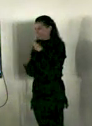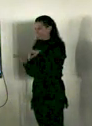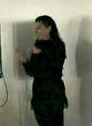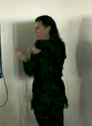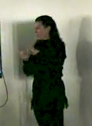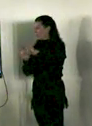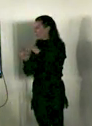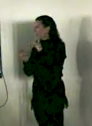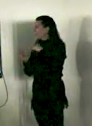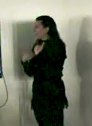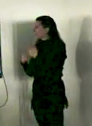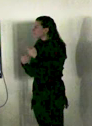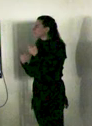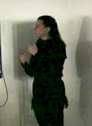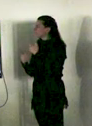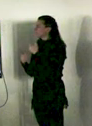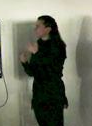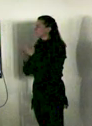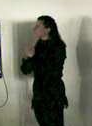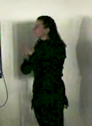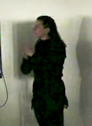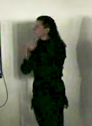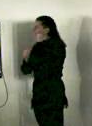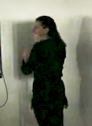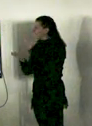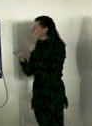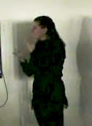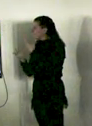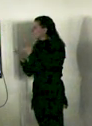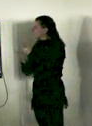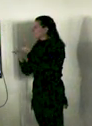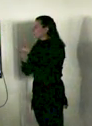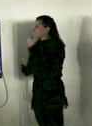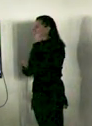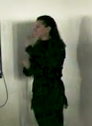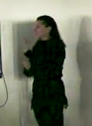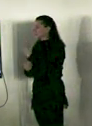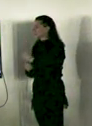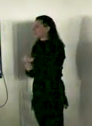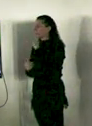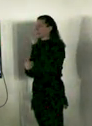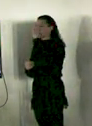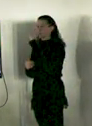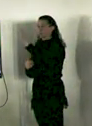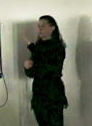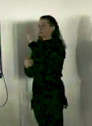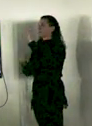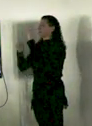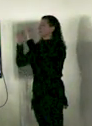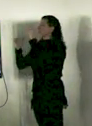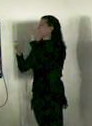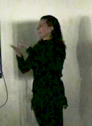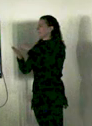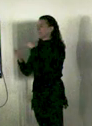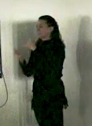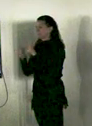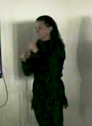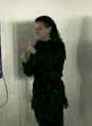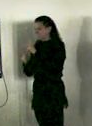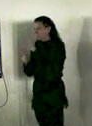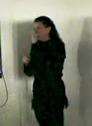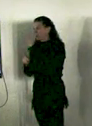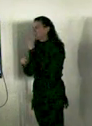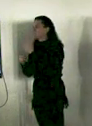this is a progressive idea. I thought that this is what really the future is like, that no one's going to really care about